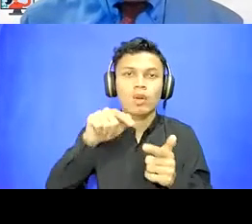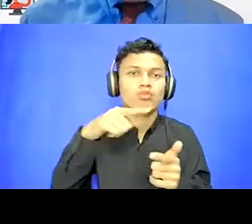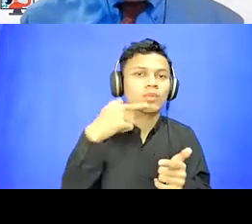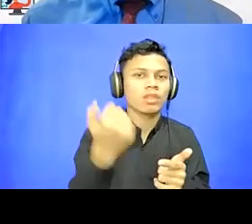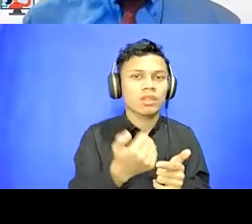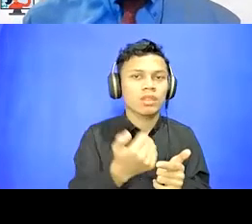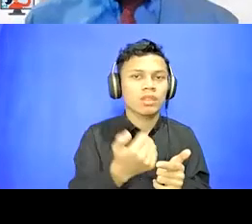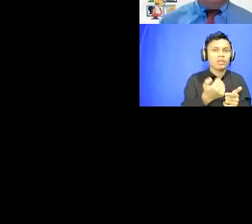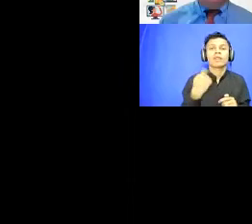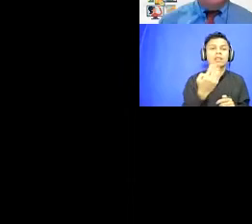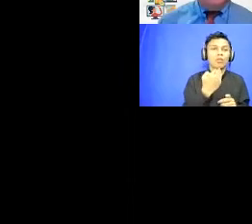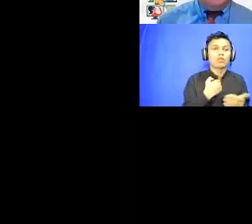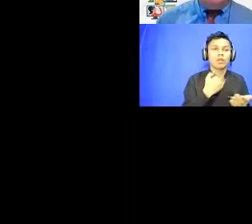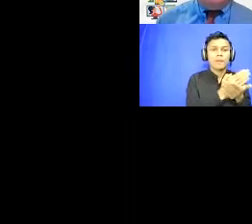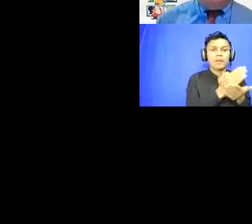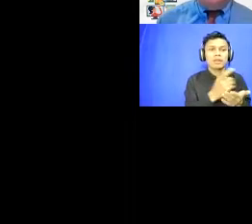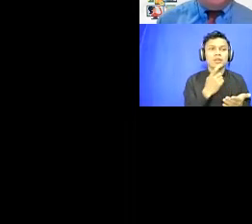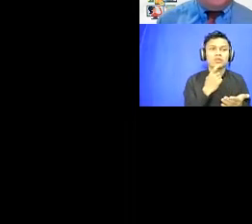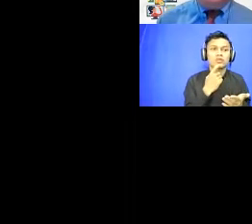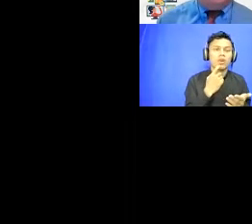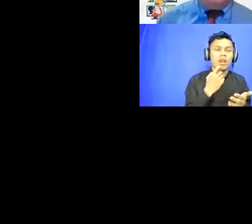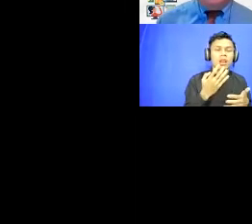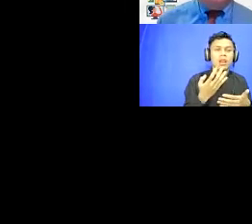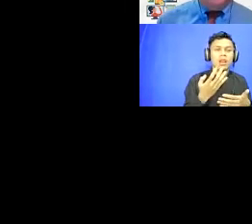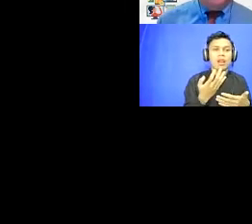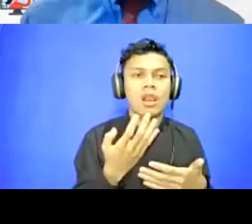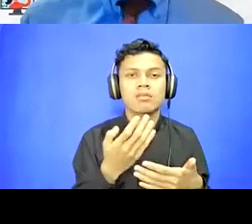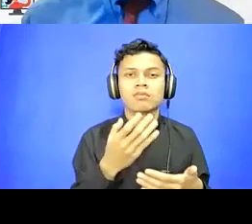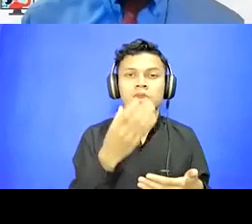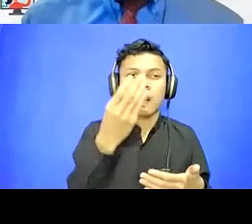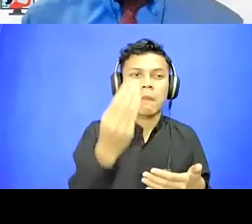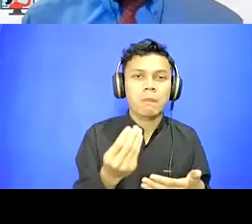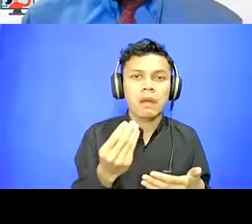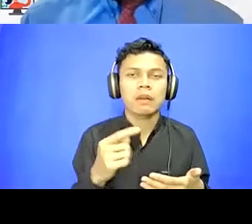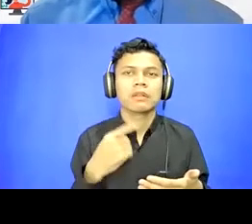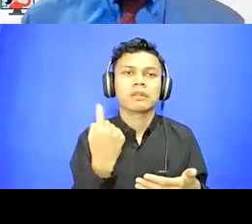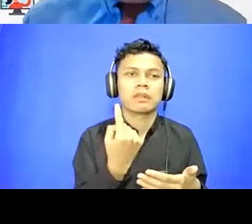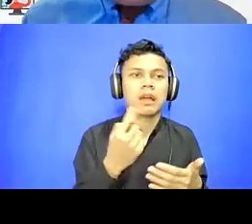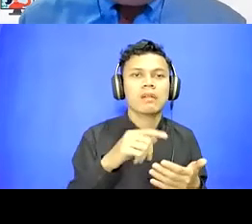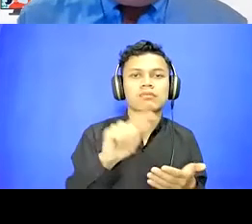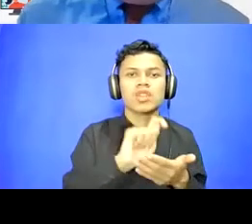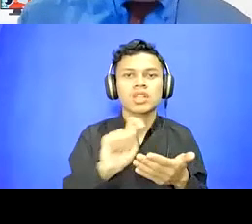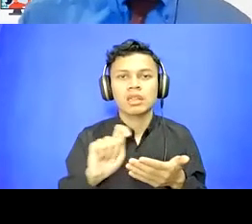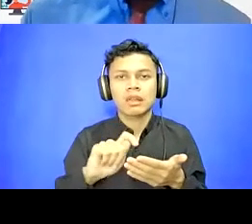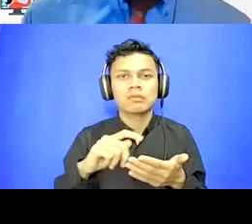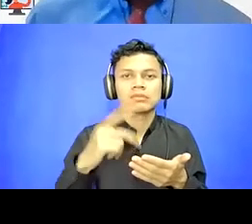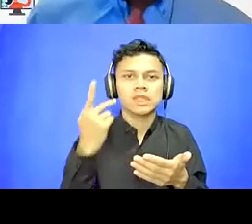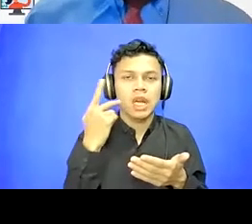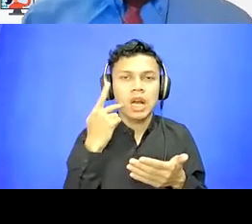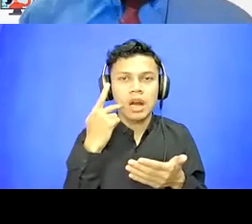and communications. And in the United States, we have all kinds of laws regarding what we call record